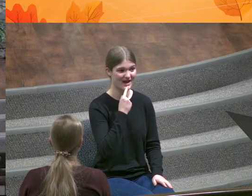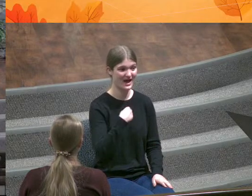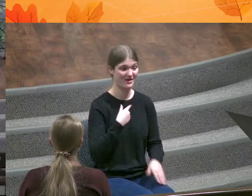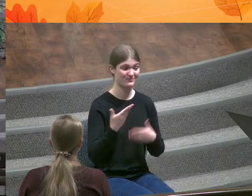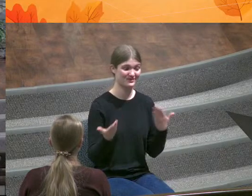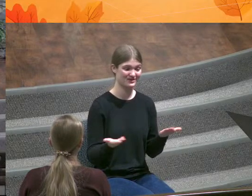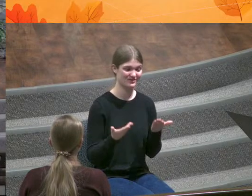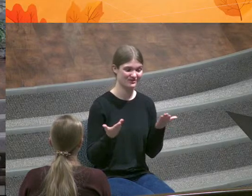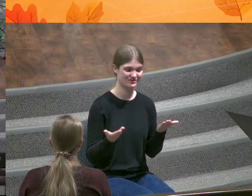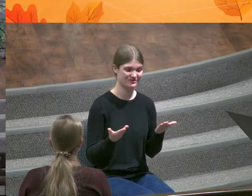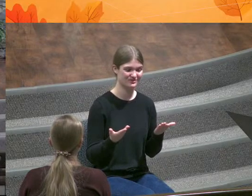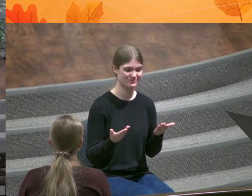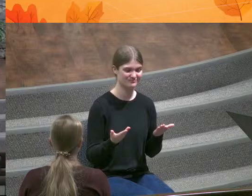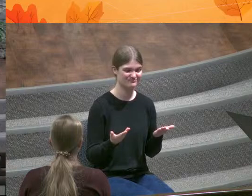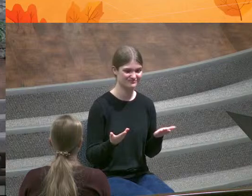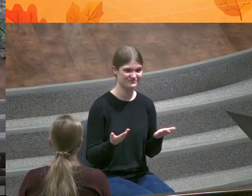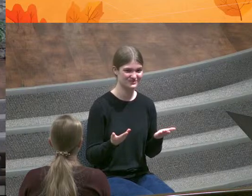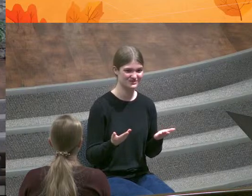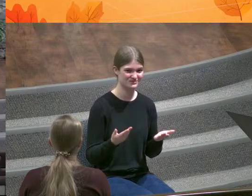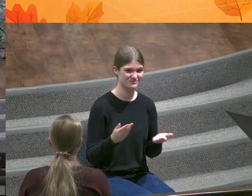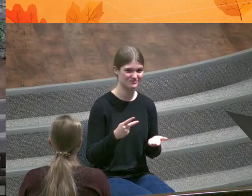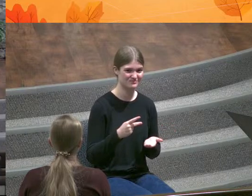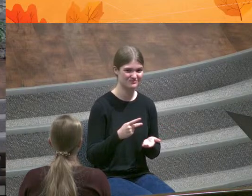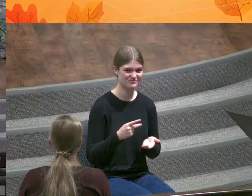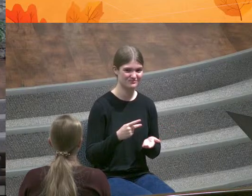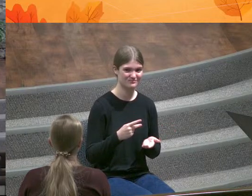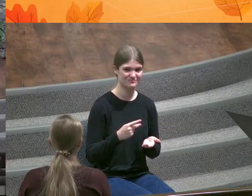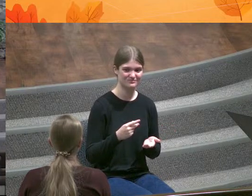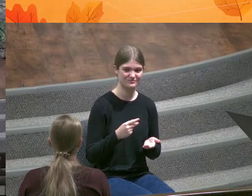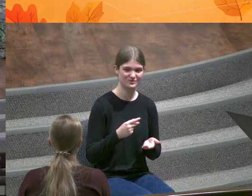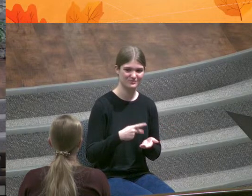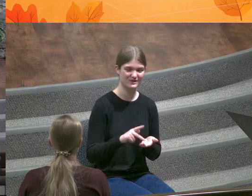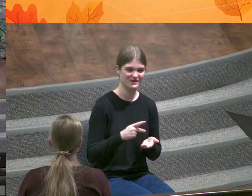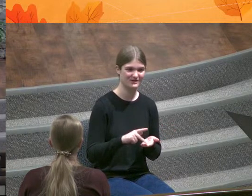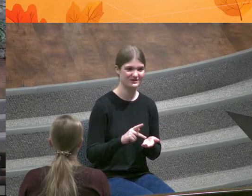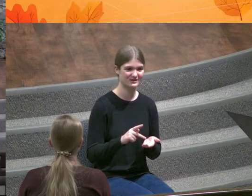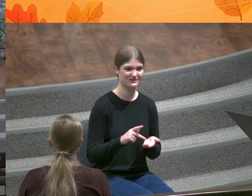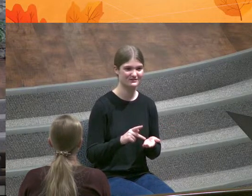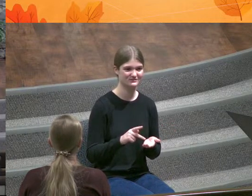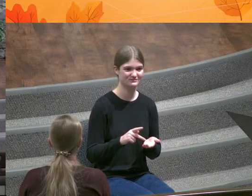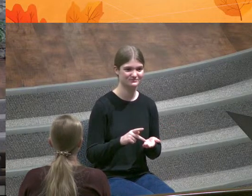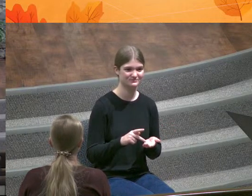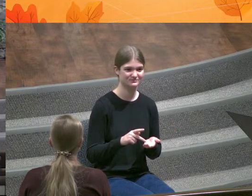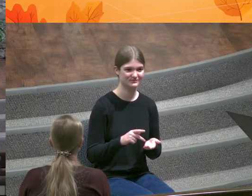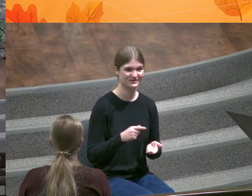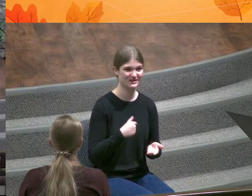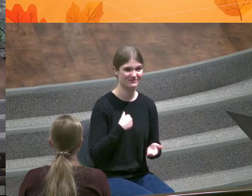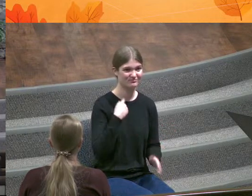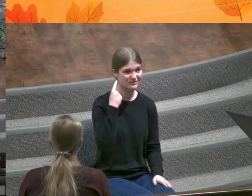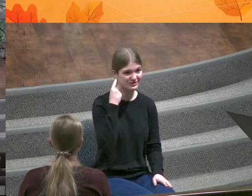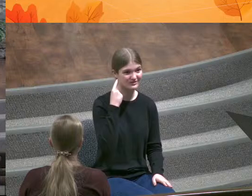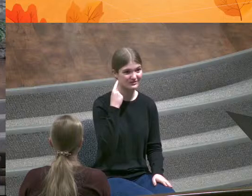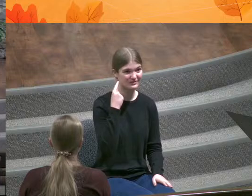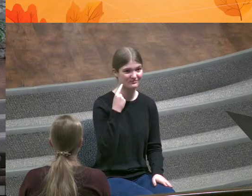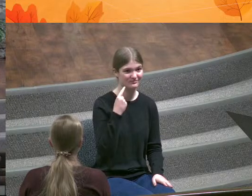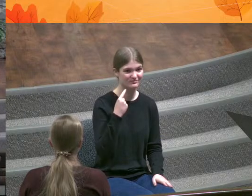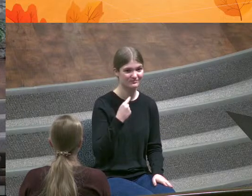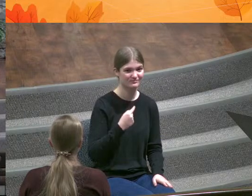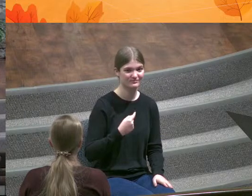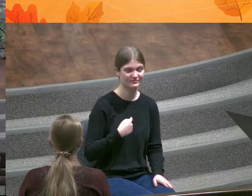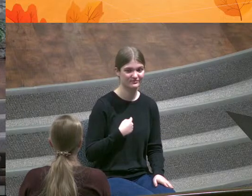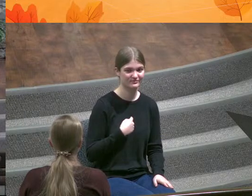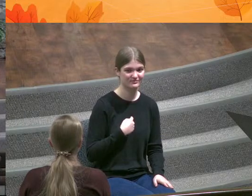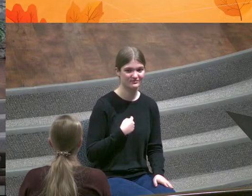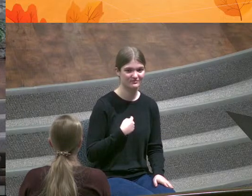I'm here to do my monthly obligation here to whatever it was. I was nearby, so instead of mailing it in, I just thought I'd come in. Hey,